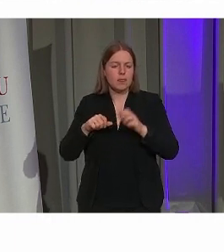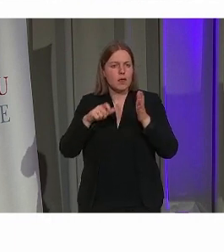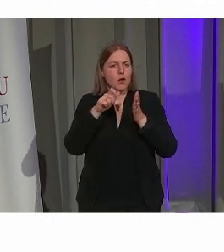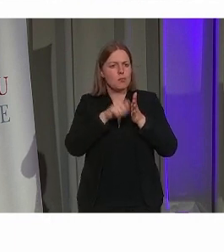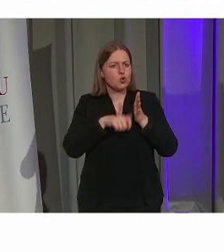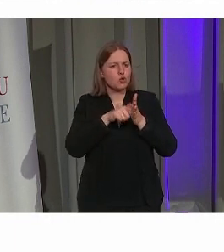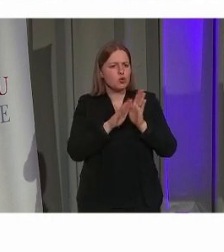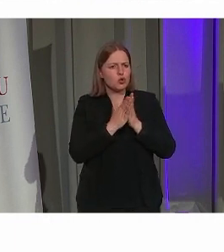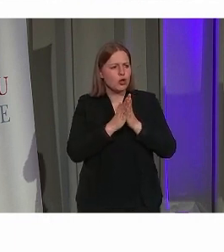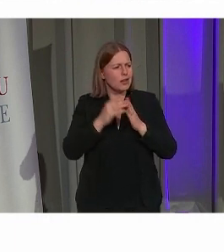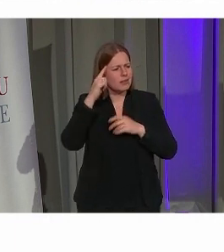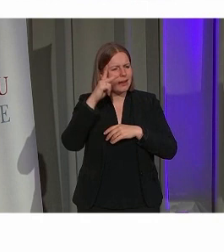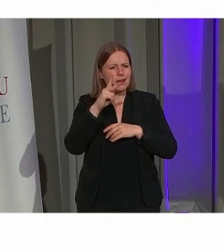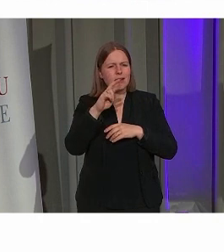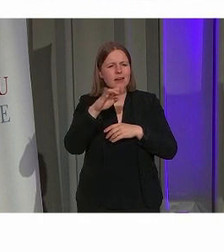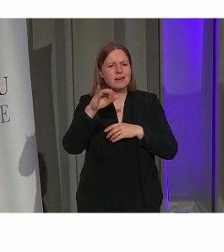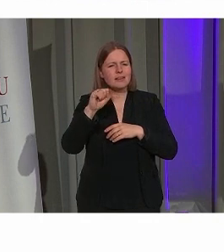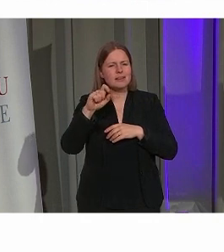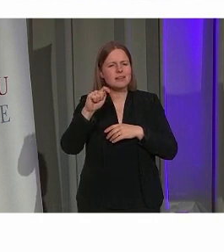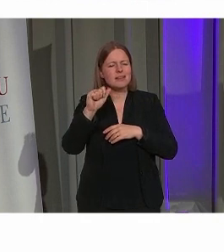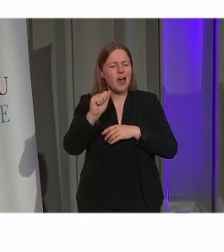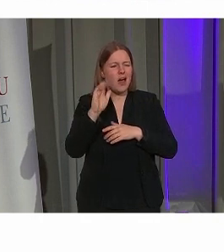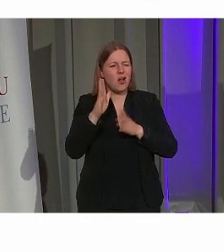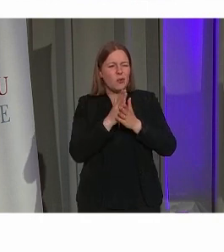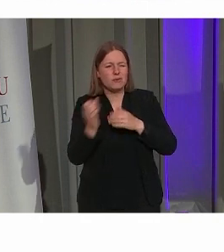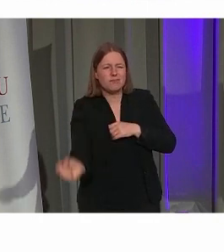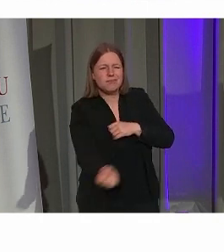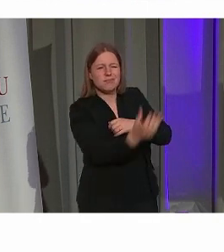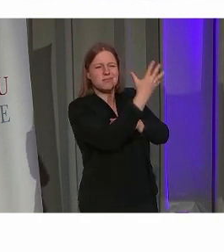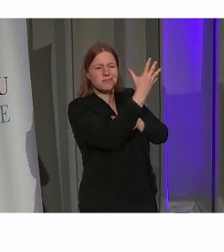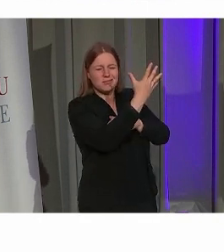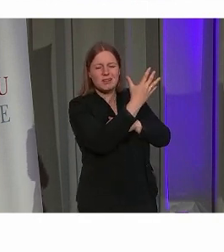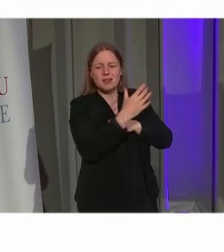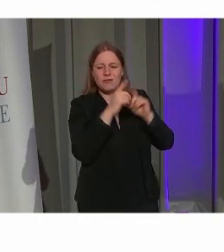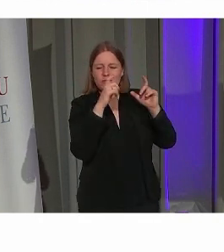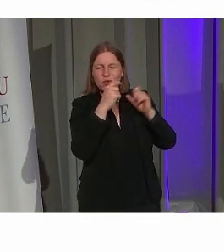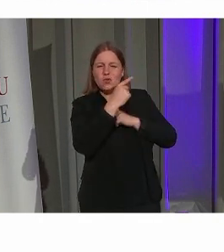Everything regarding tourism is also under this